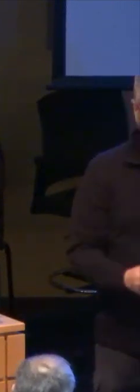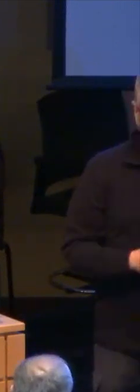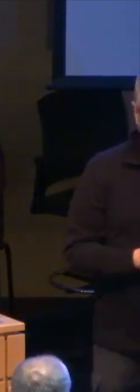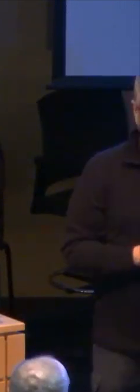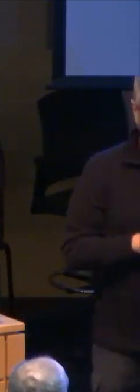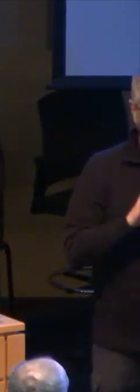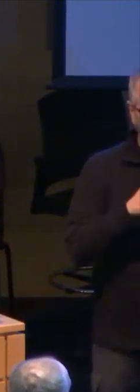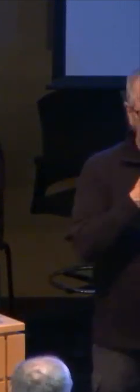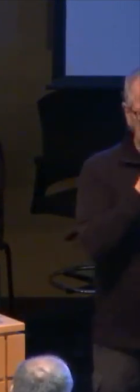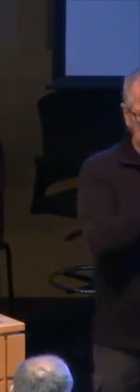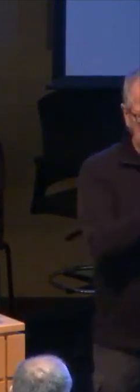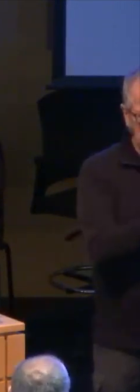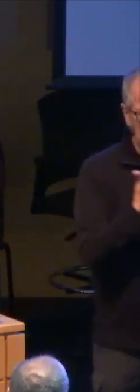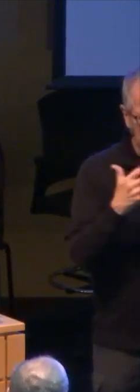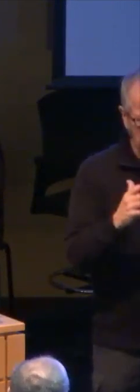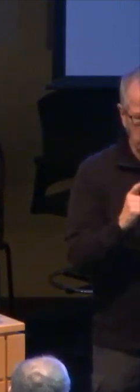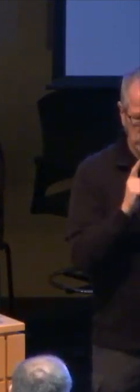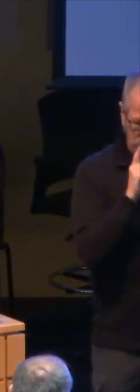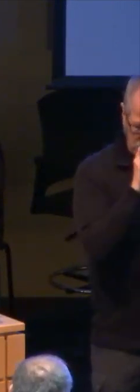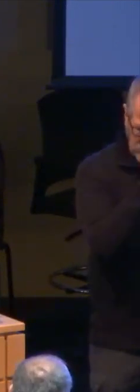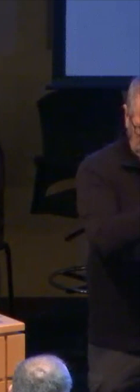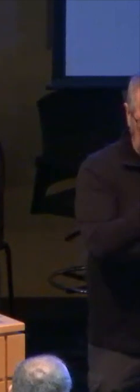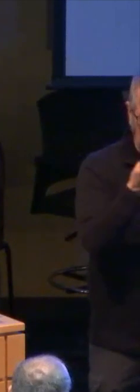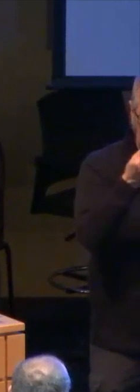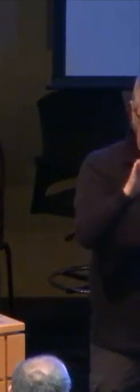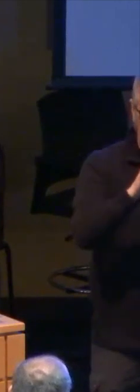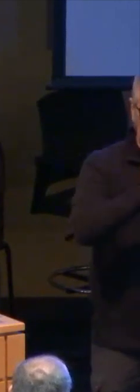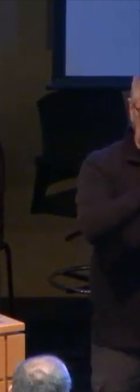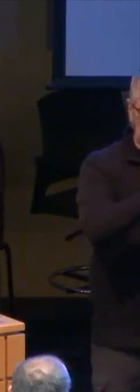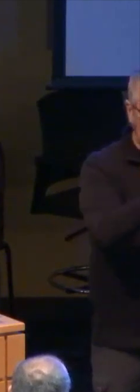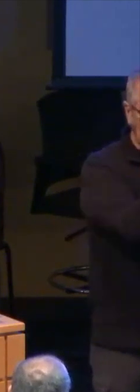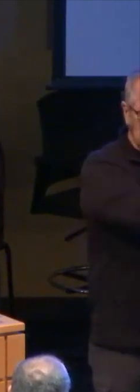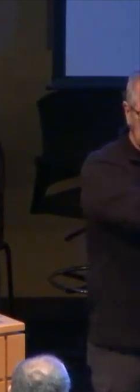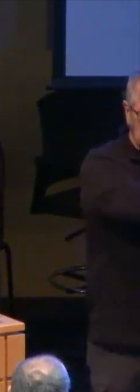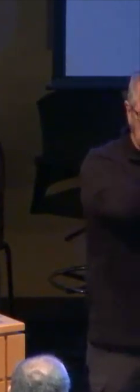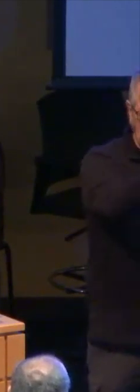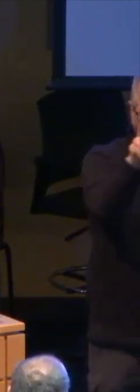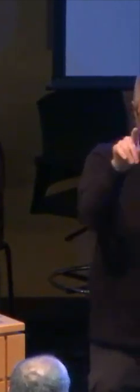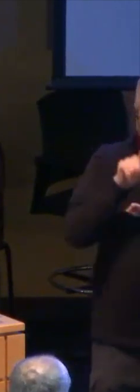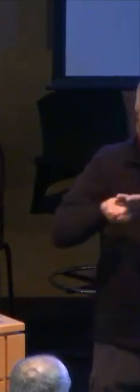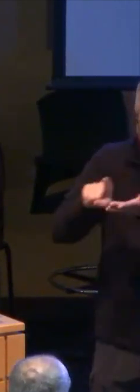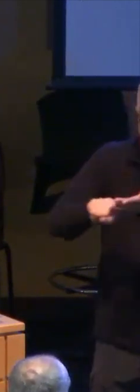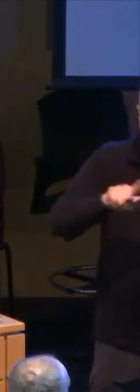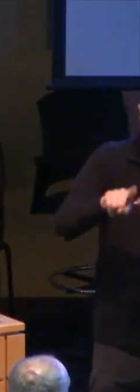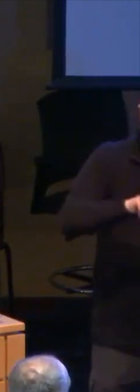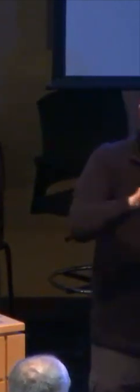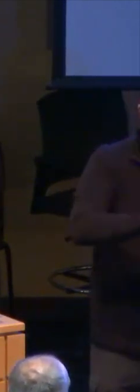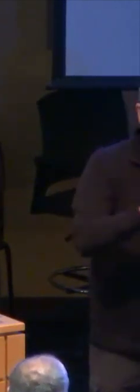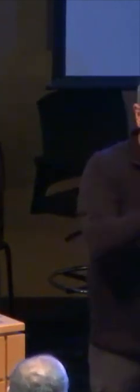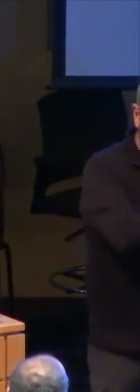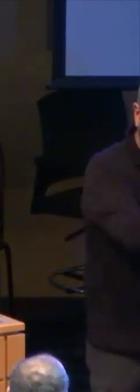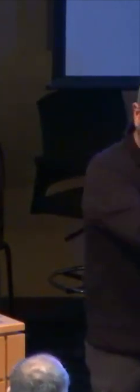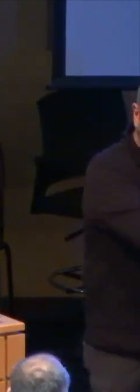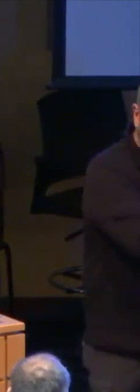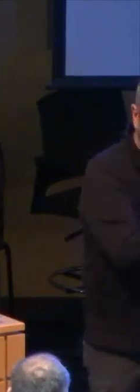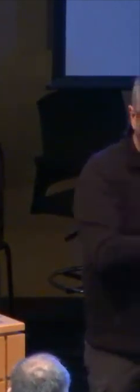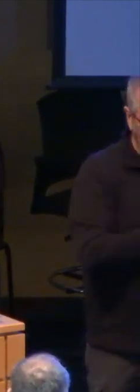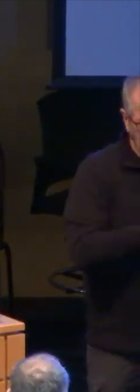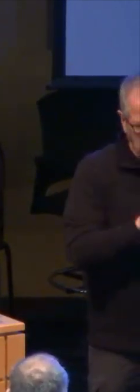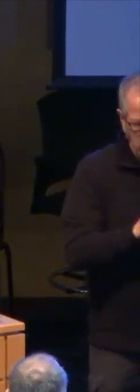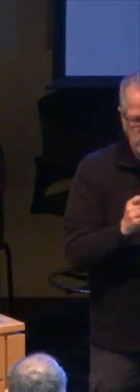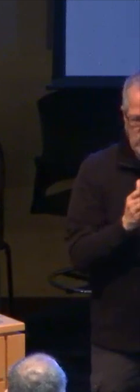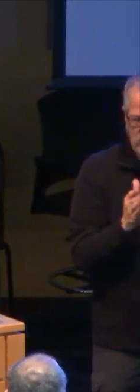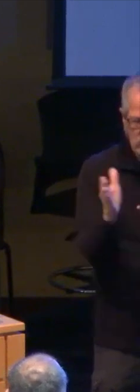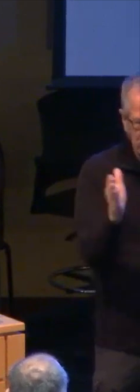and paleoclimate scientists, glaciologists, and ice sheet modelers. She is a contributing author to